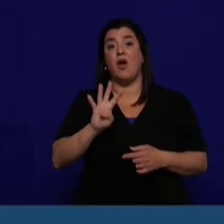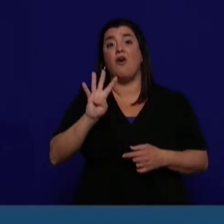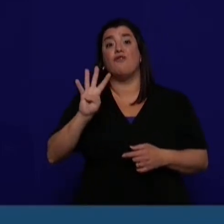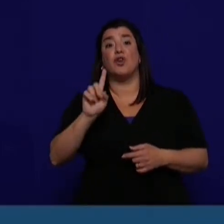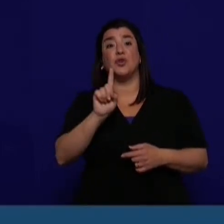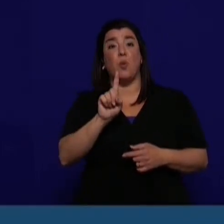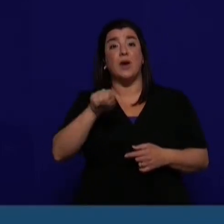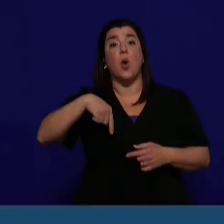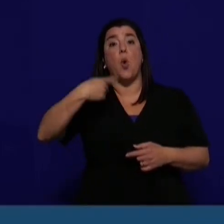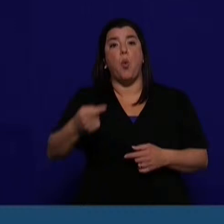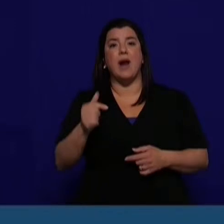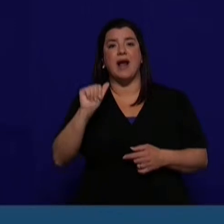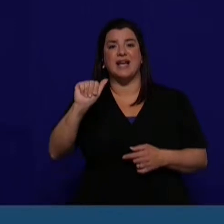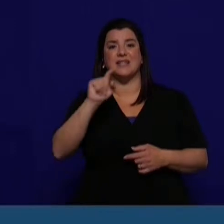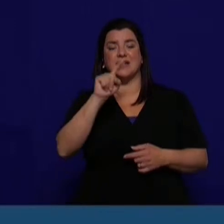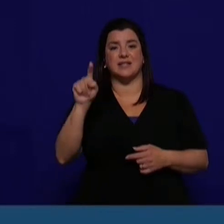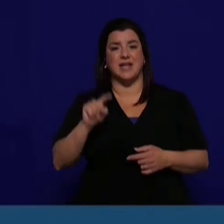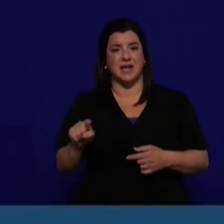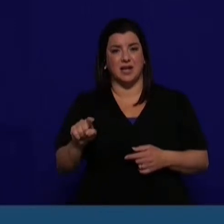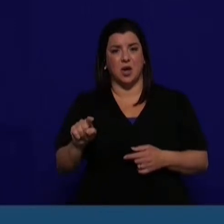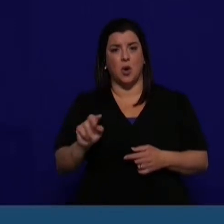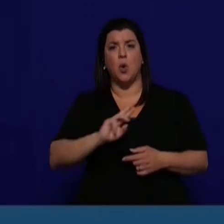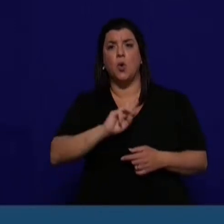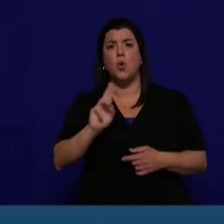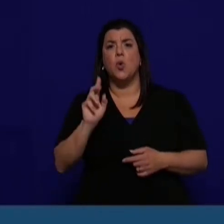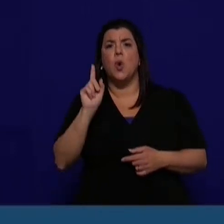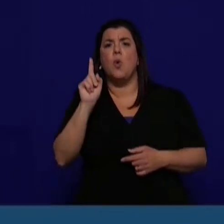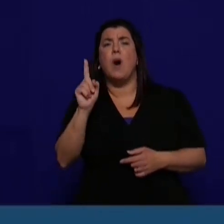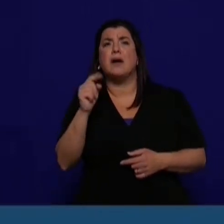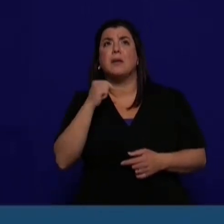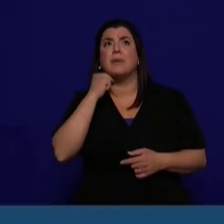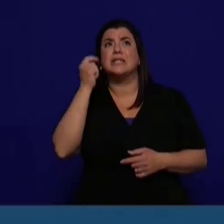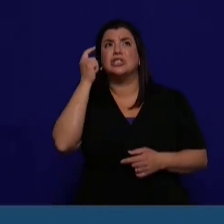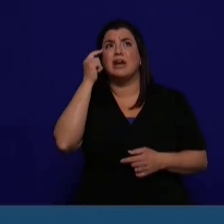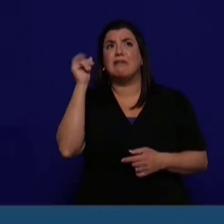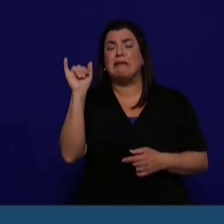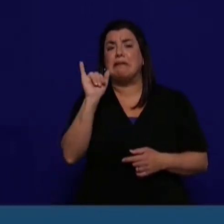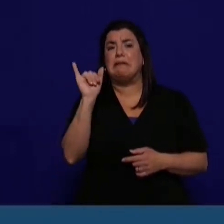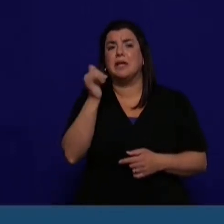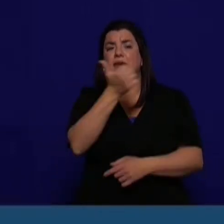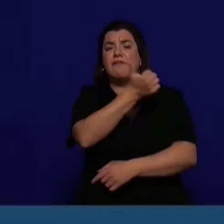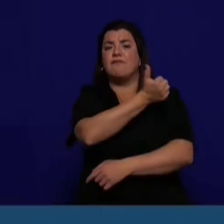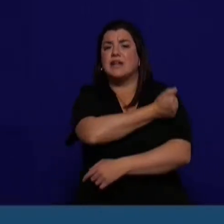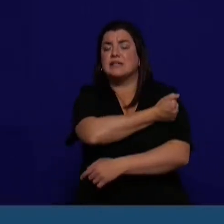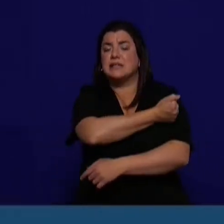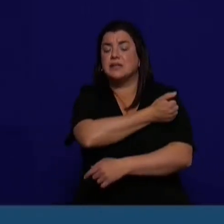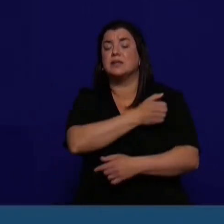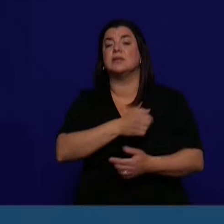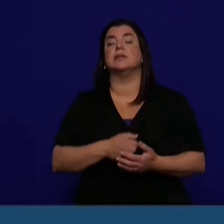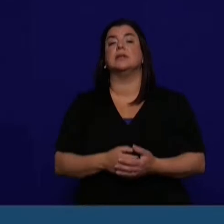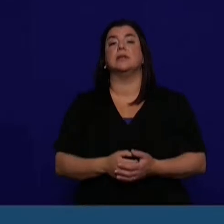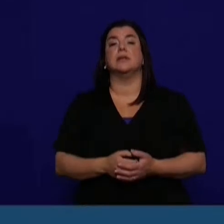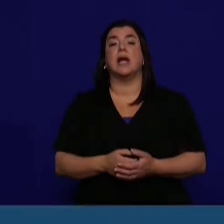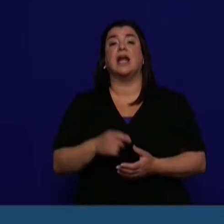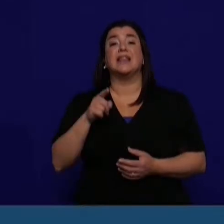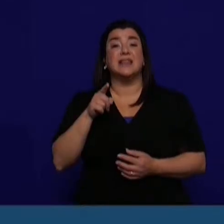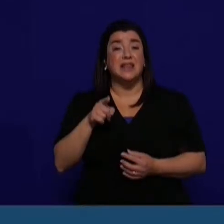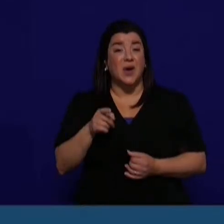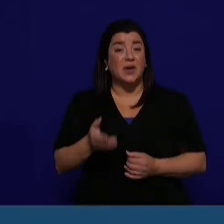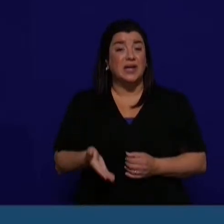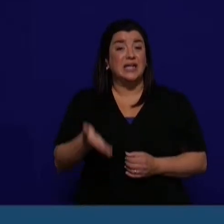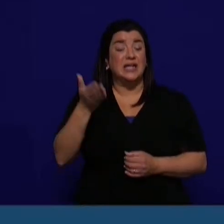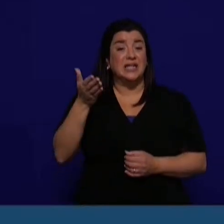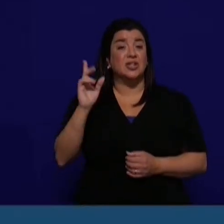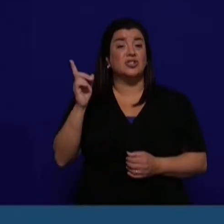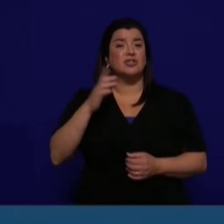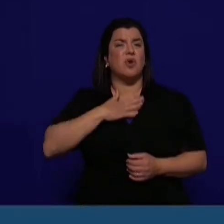vaccine u waħda li ma kienitx informata li ma tip ta' vaccine kienet. Dawn huma l-maġġor parti tagħhom kienu side